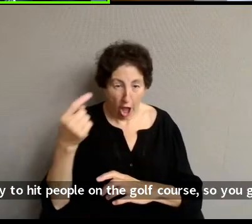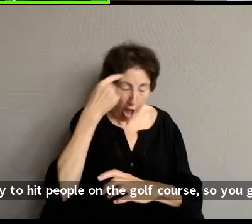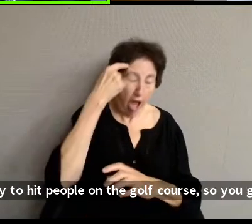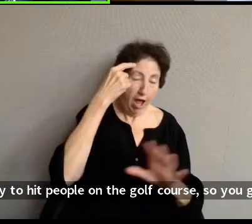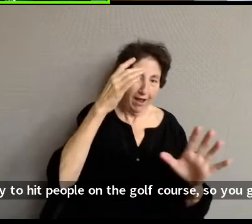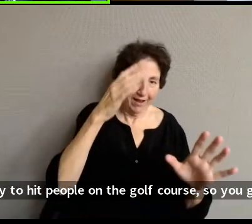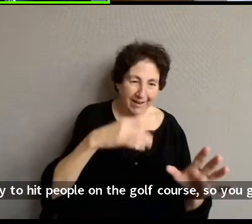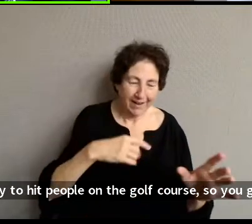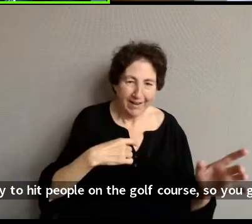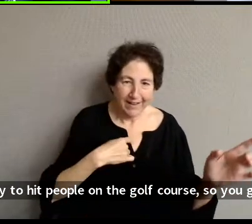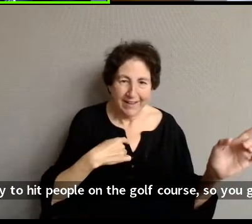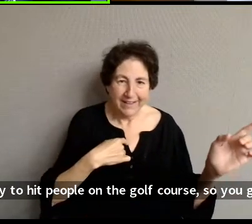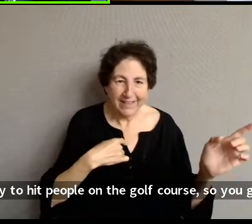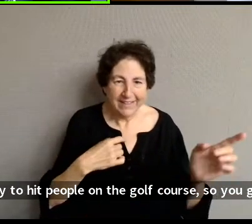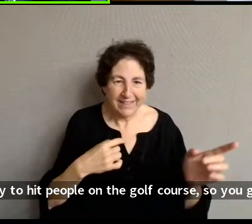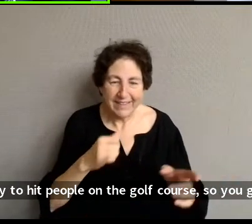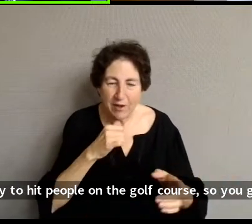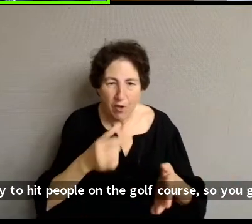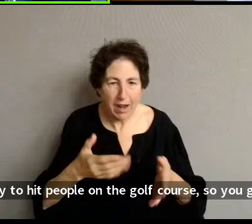me drive this.